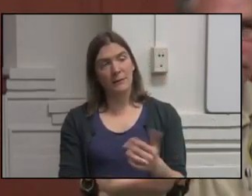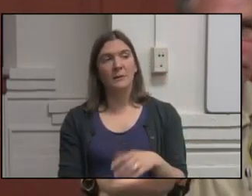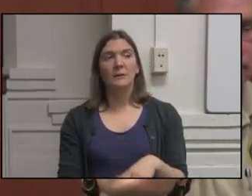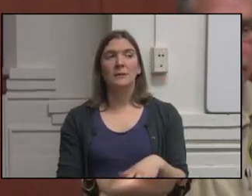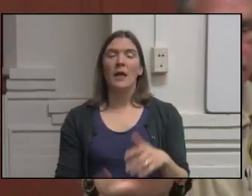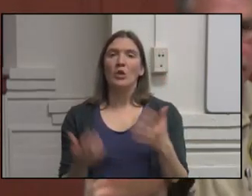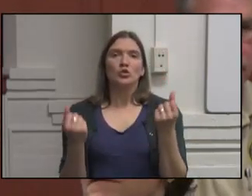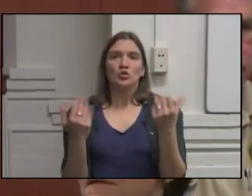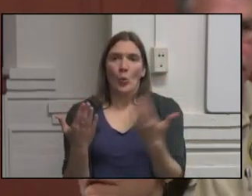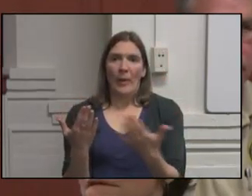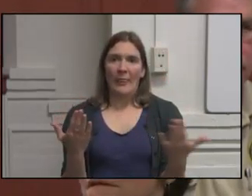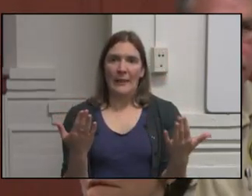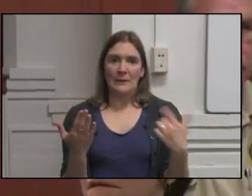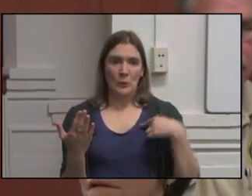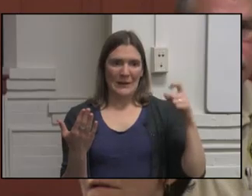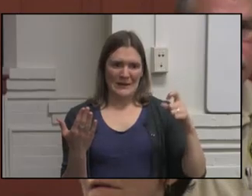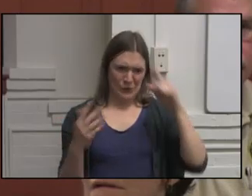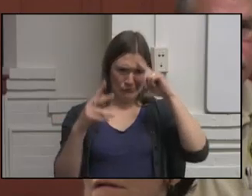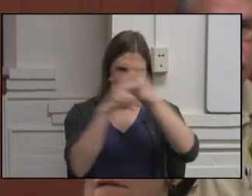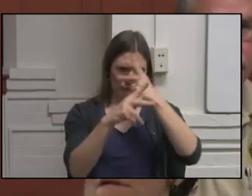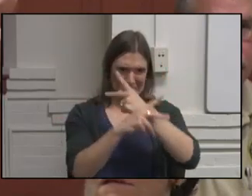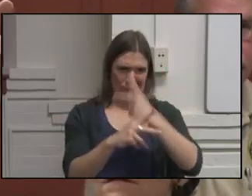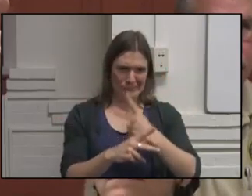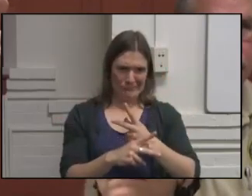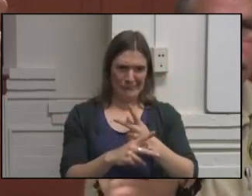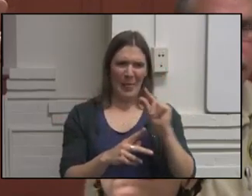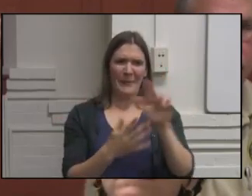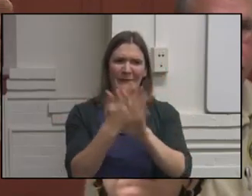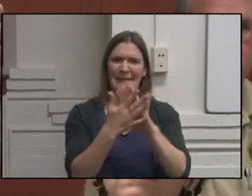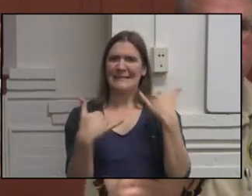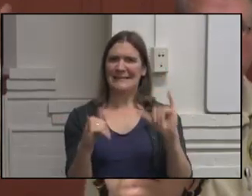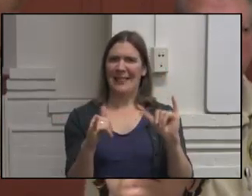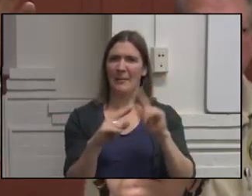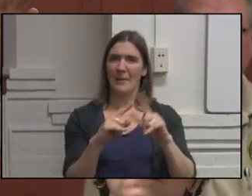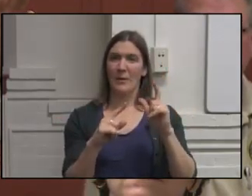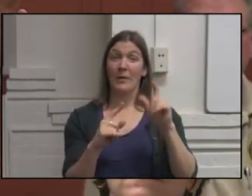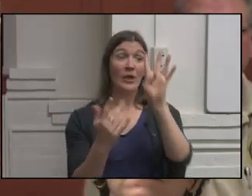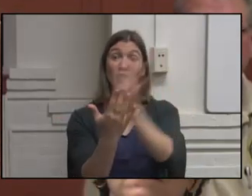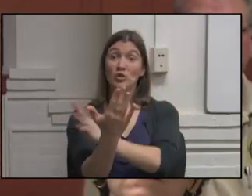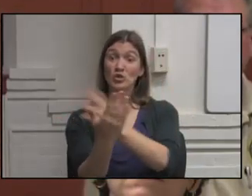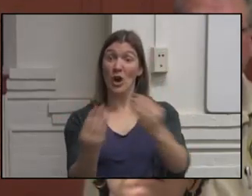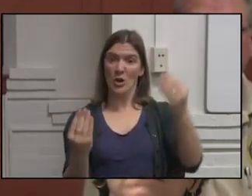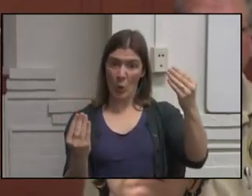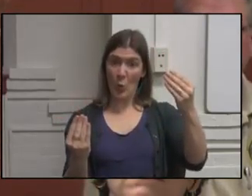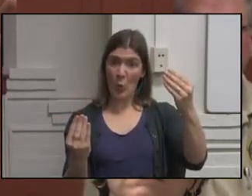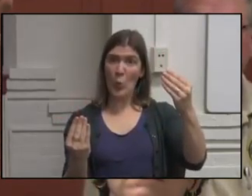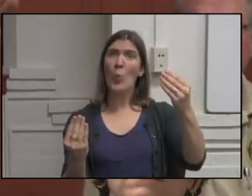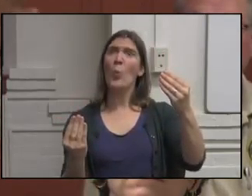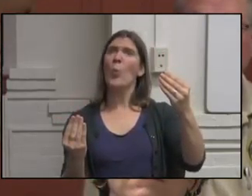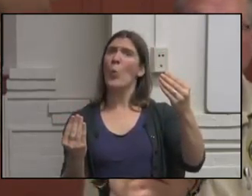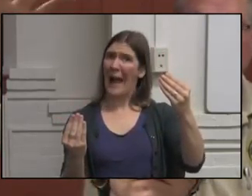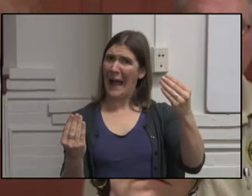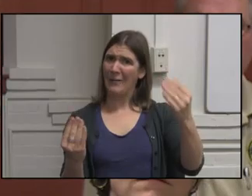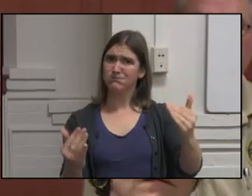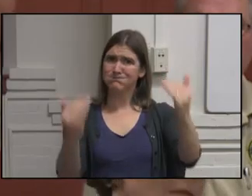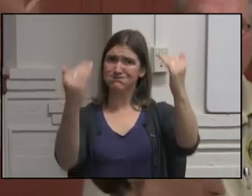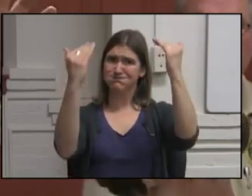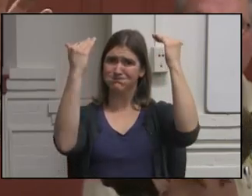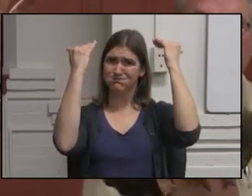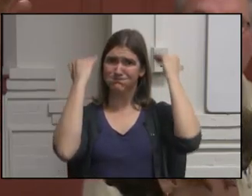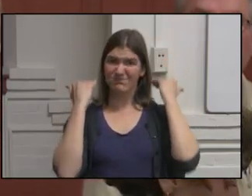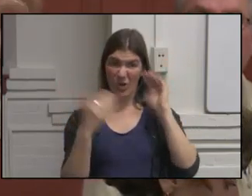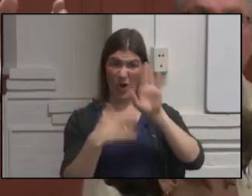of questions that I think would need to be, you know, addressed. That chart is kind of daunting about how many different